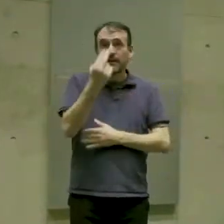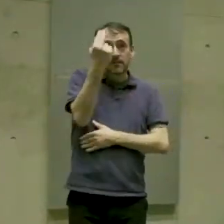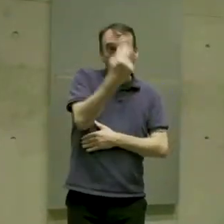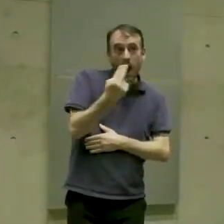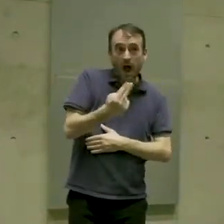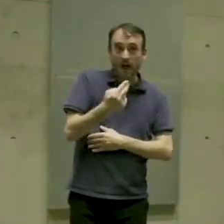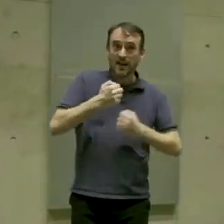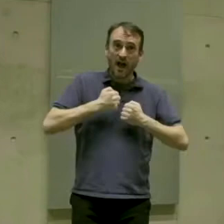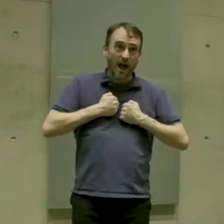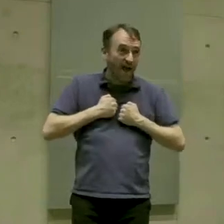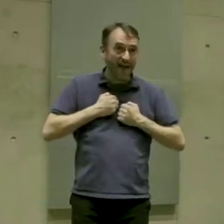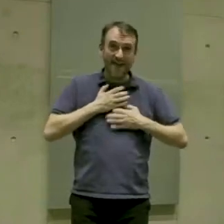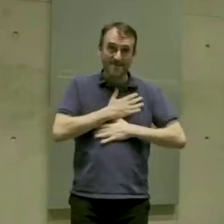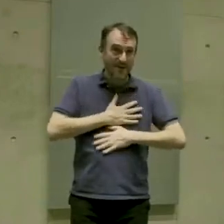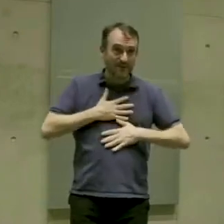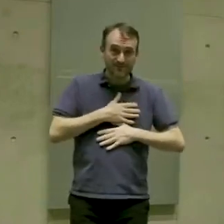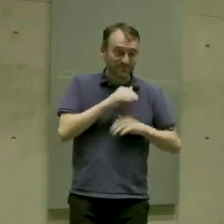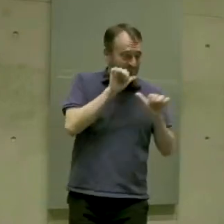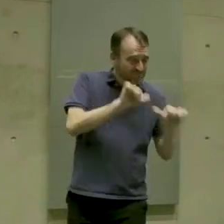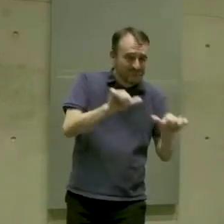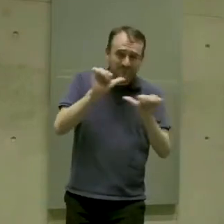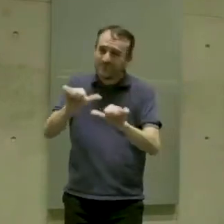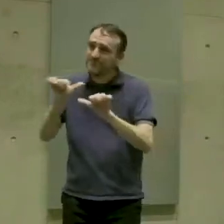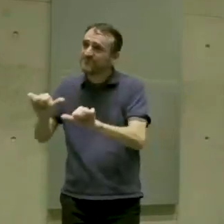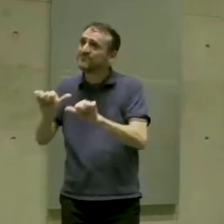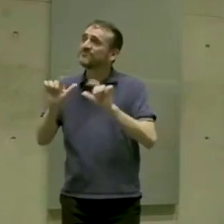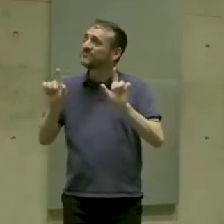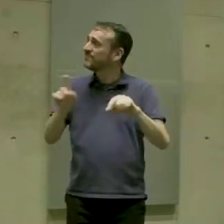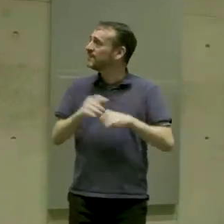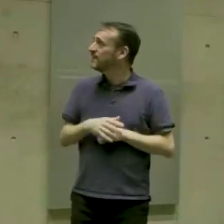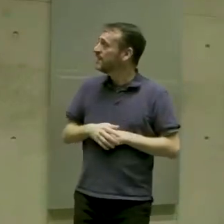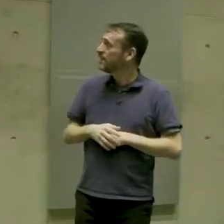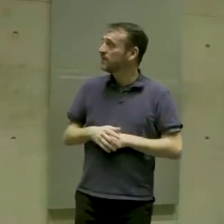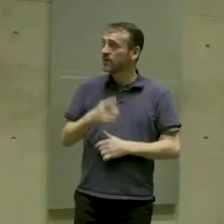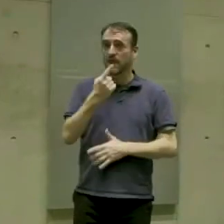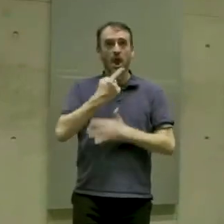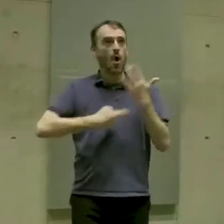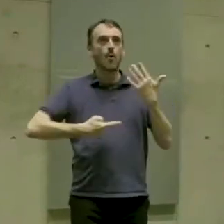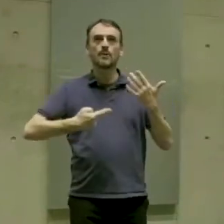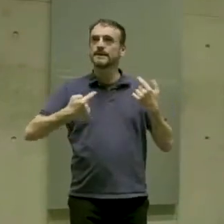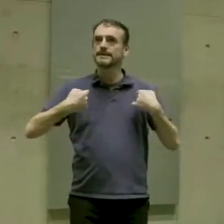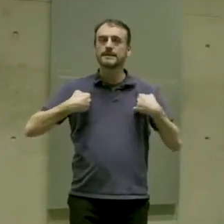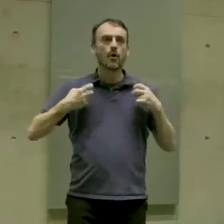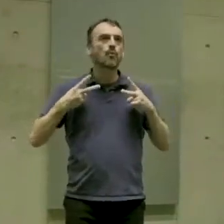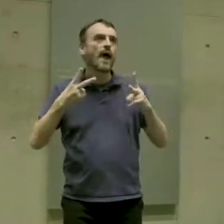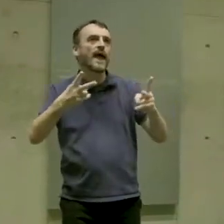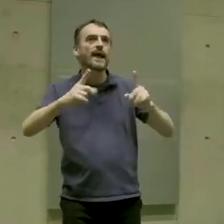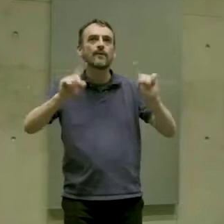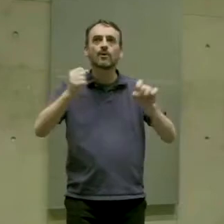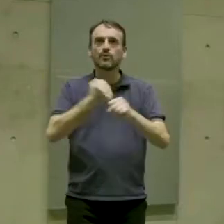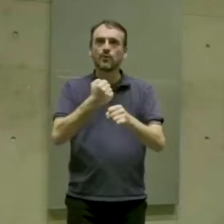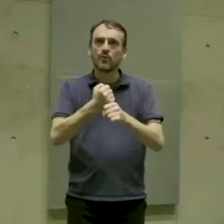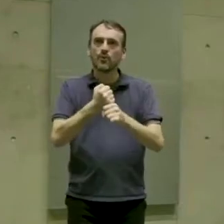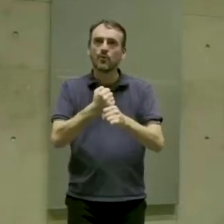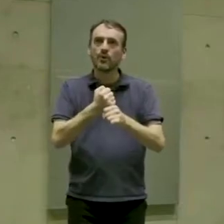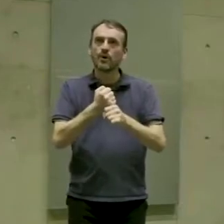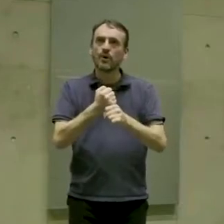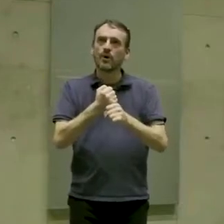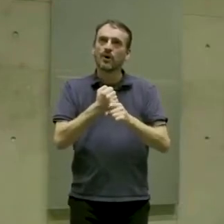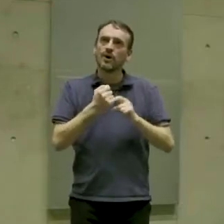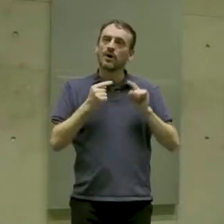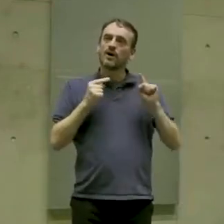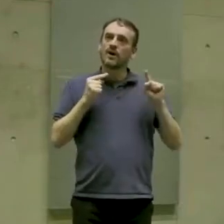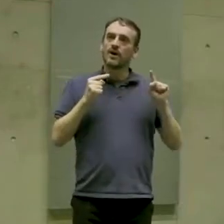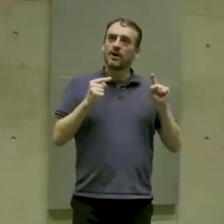sentimental person. So I took the only real course of action to me available at this time, and I made those feelings into a weird